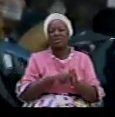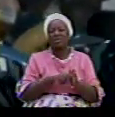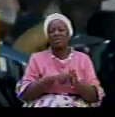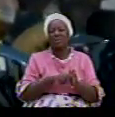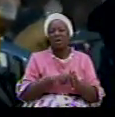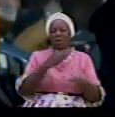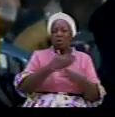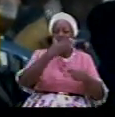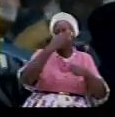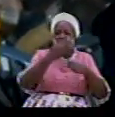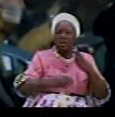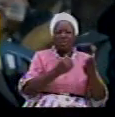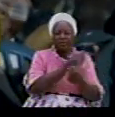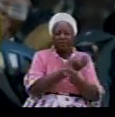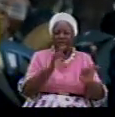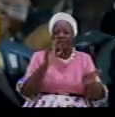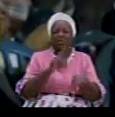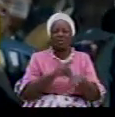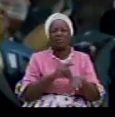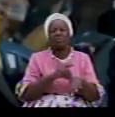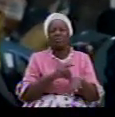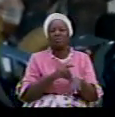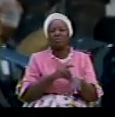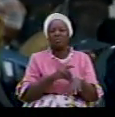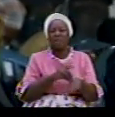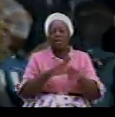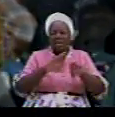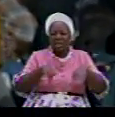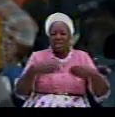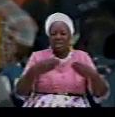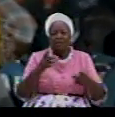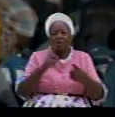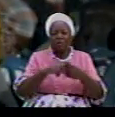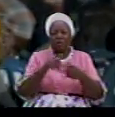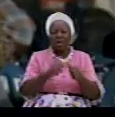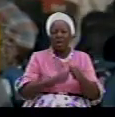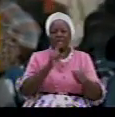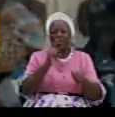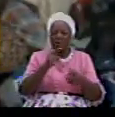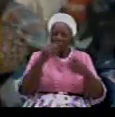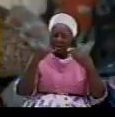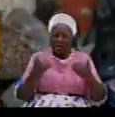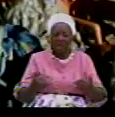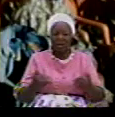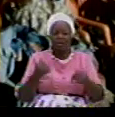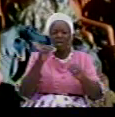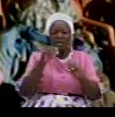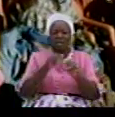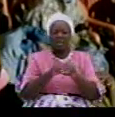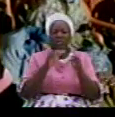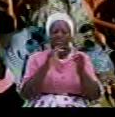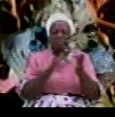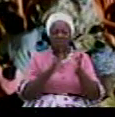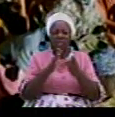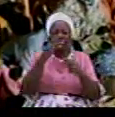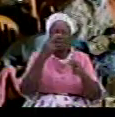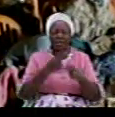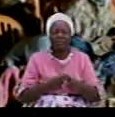complete freedom. Grant to everyone right now in Jesus' name.